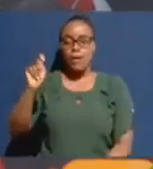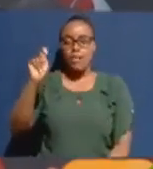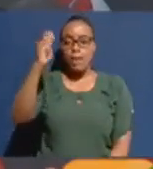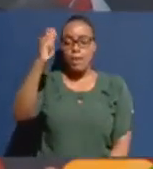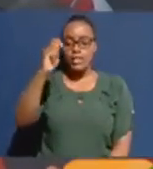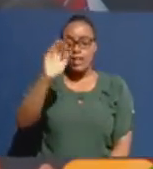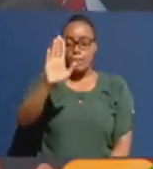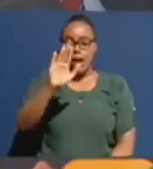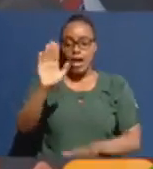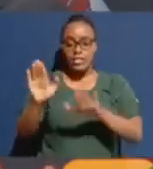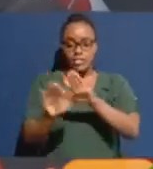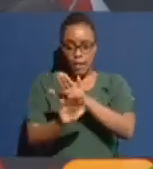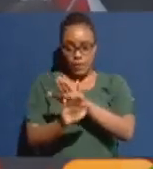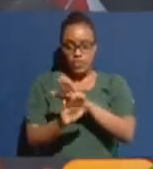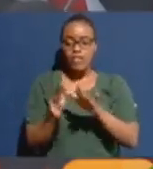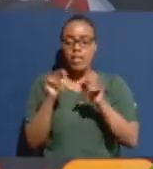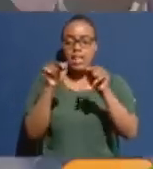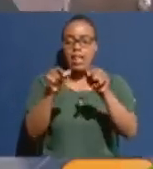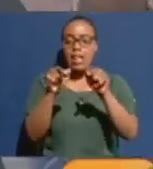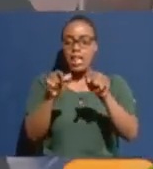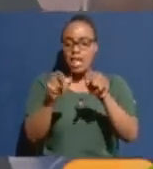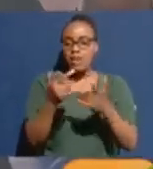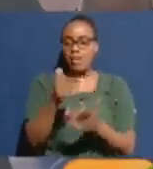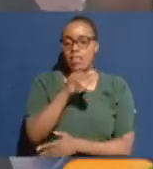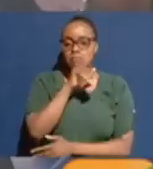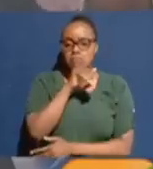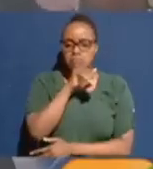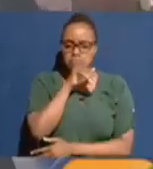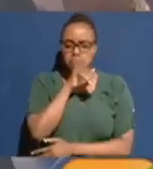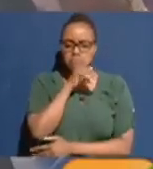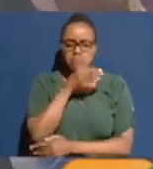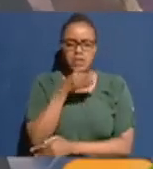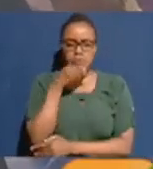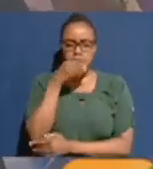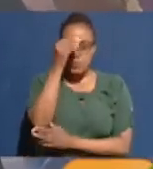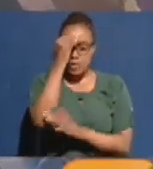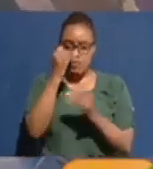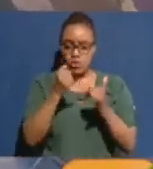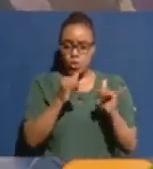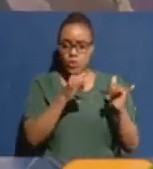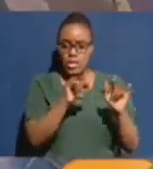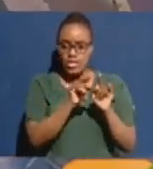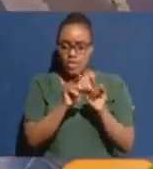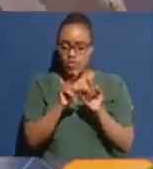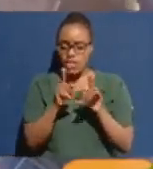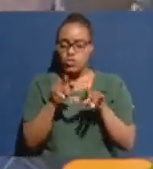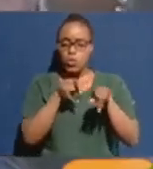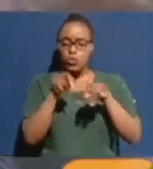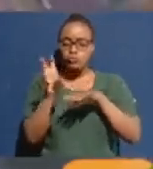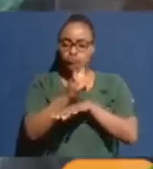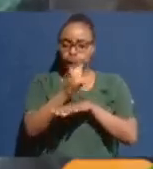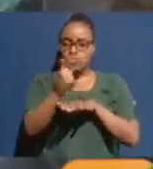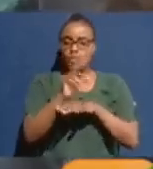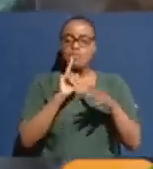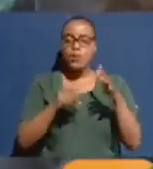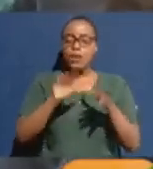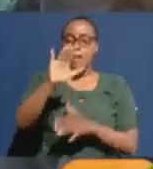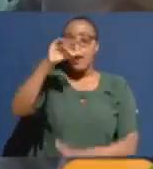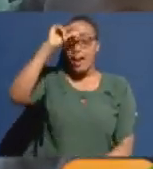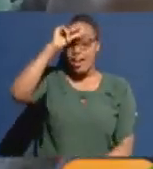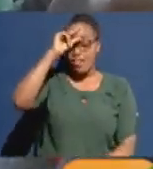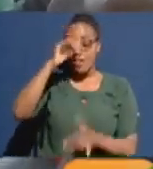deputy accusing Odinga of what he termed as pretense in his attempt to keep the current regime in check, arguing that his